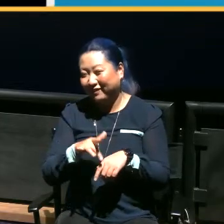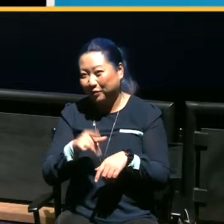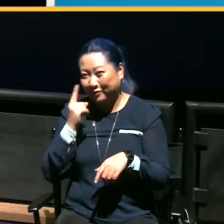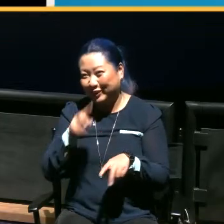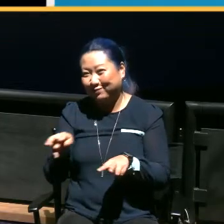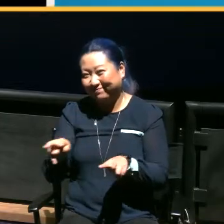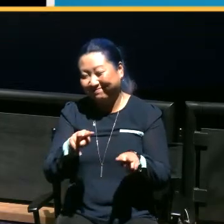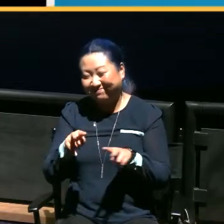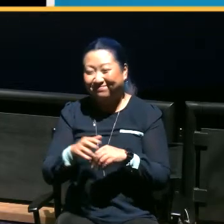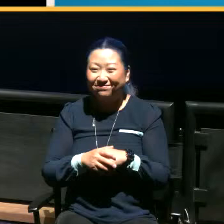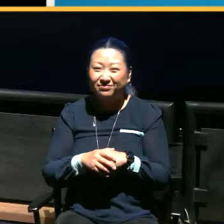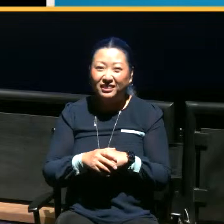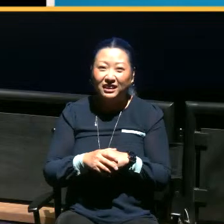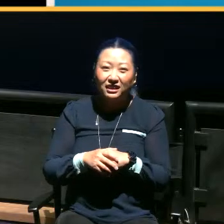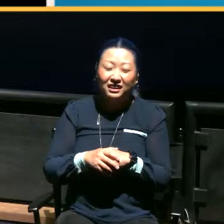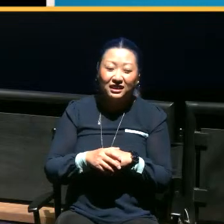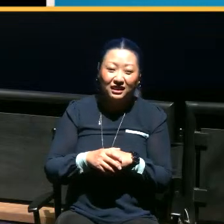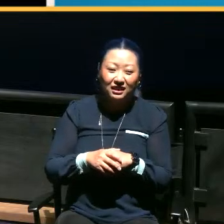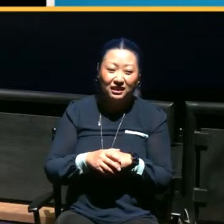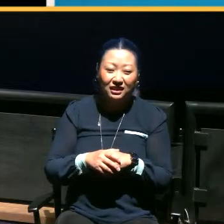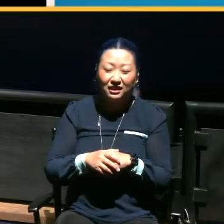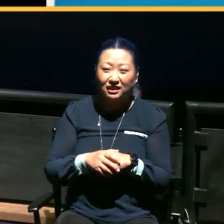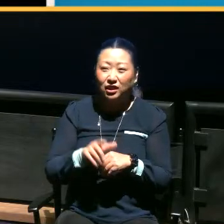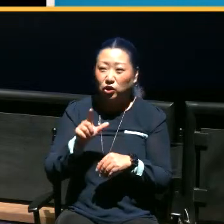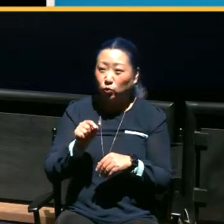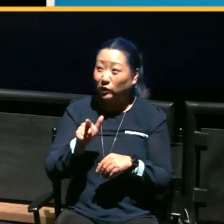So this is of